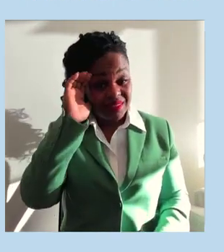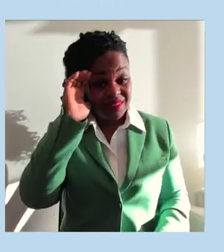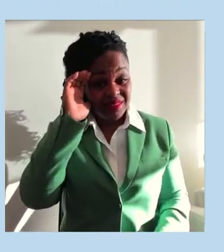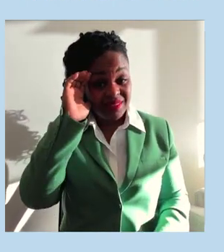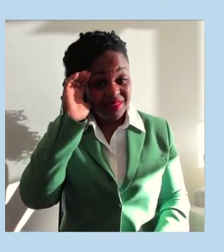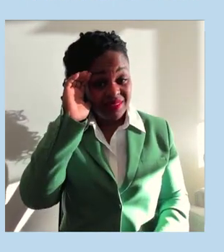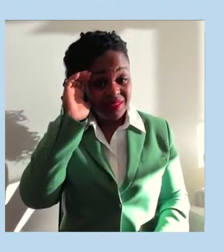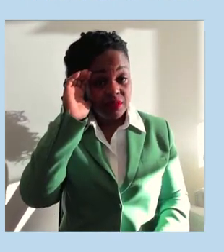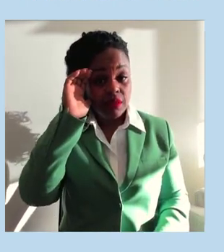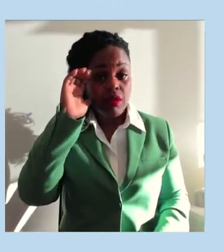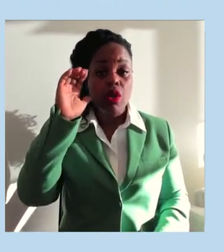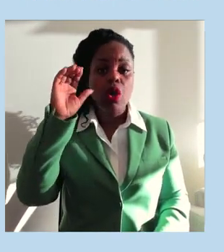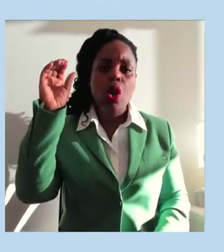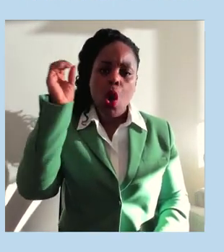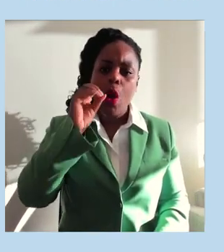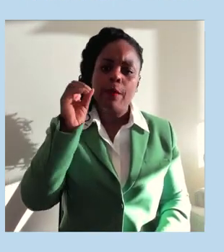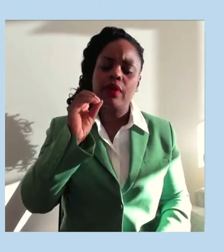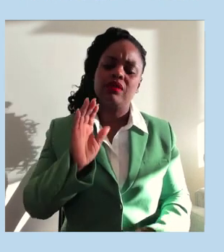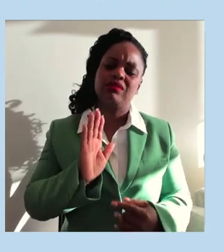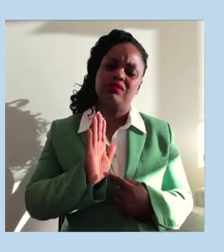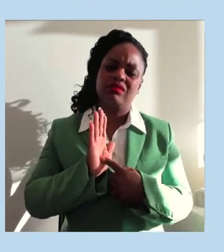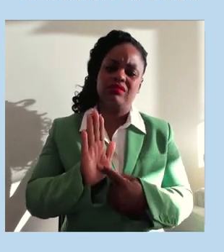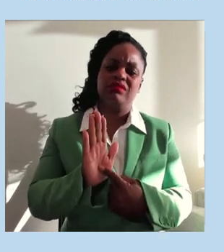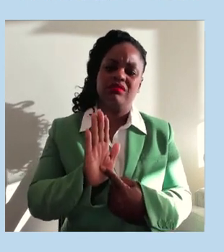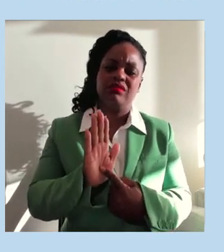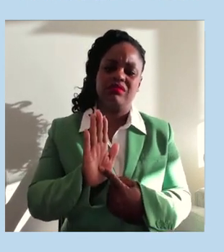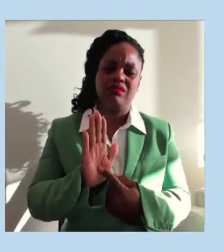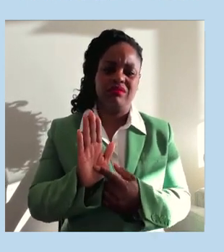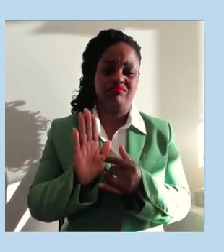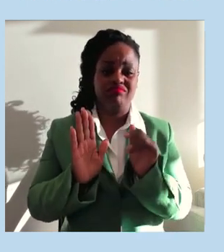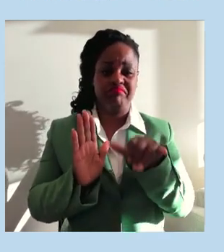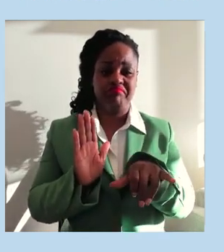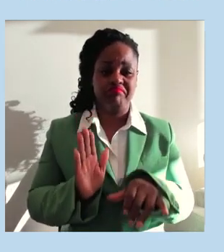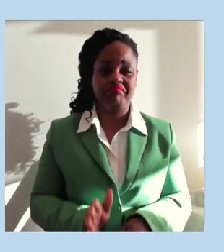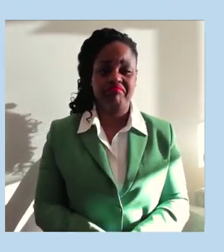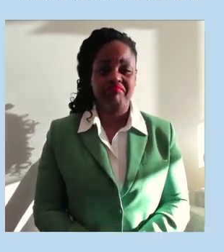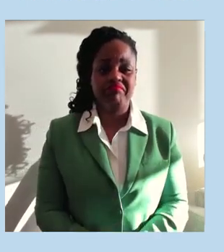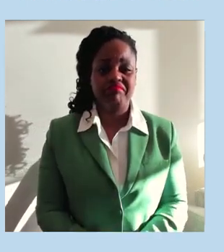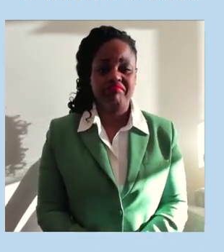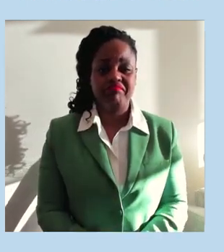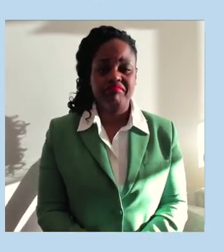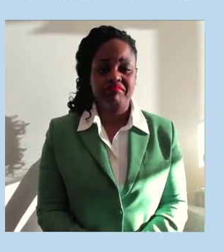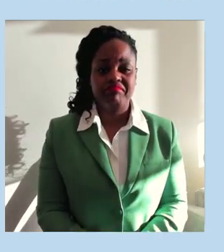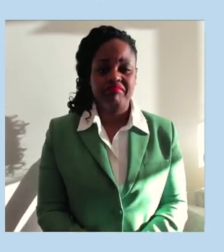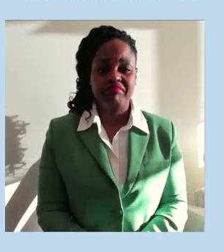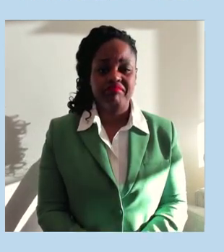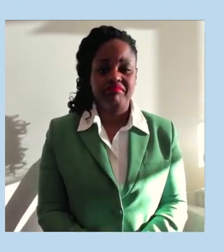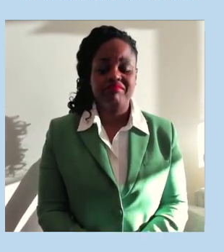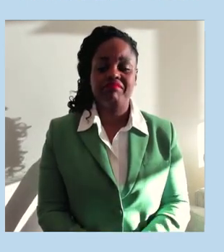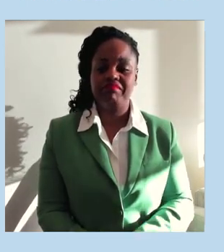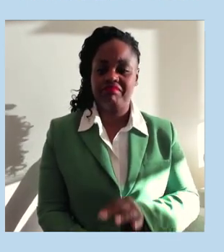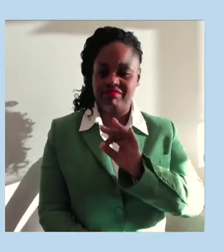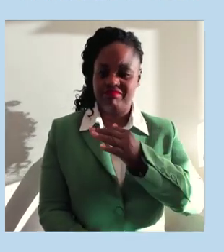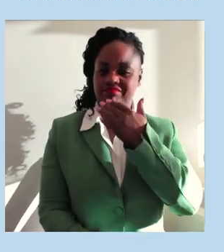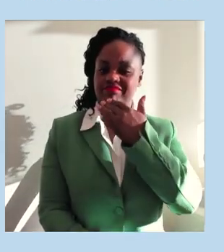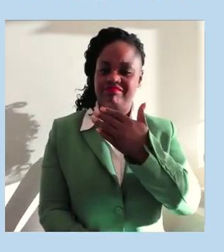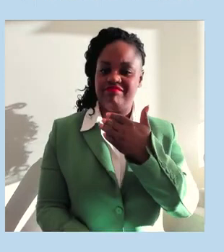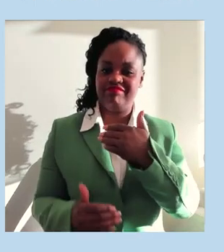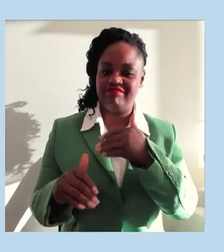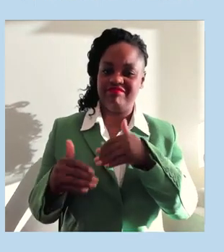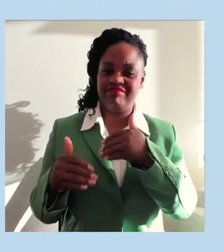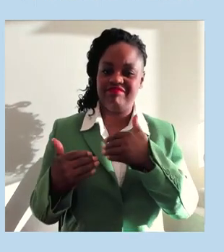Thank you so much. All of what you just said is incredibly wise, and I hope people